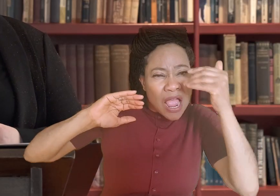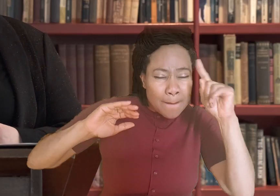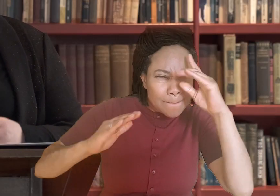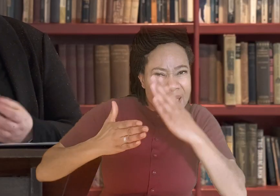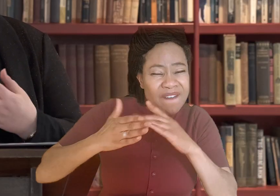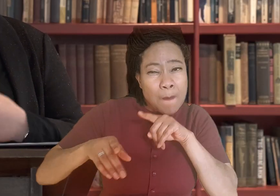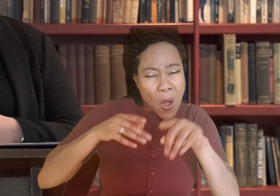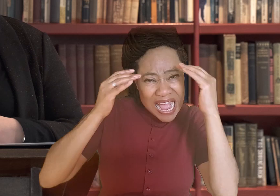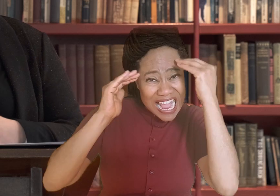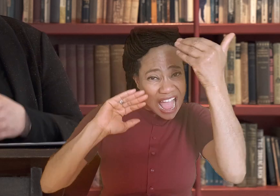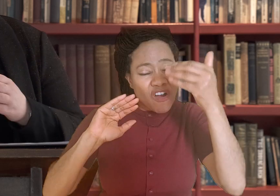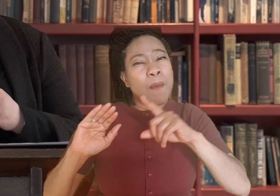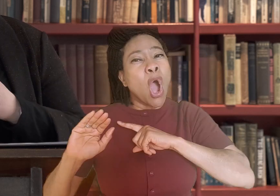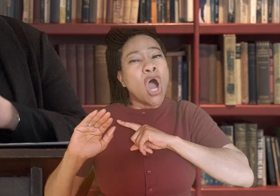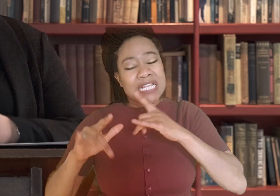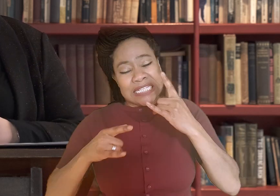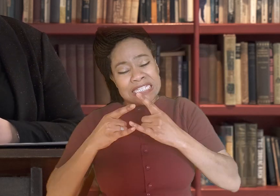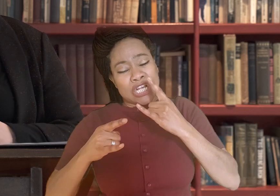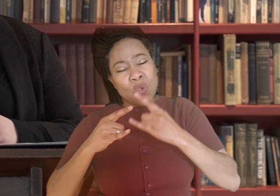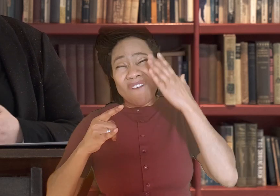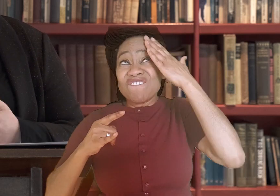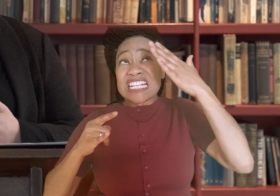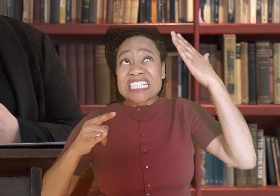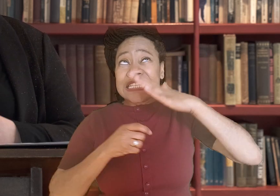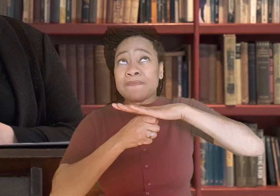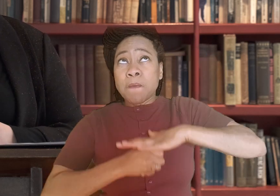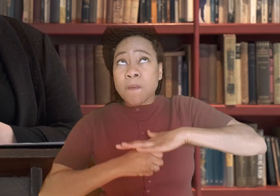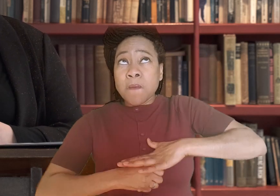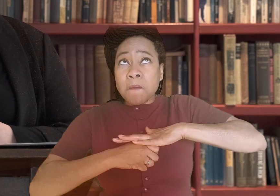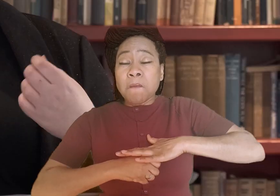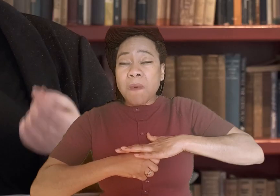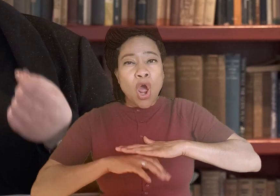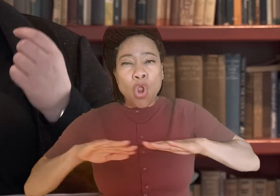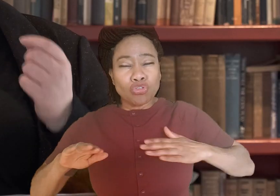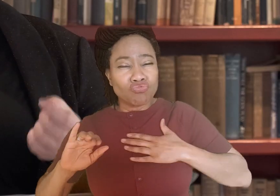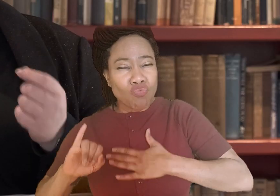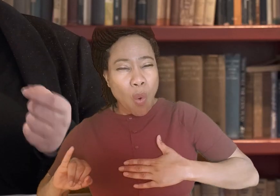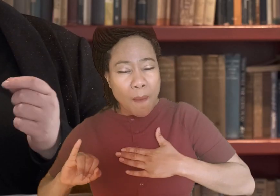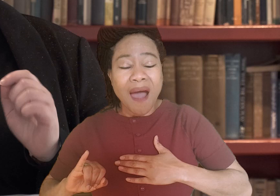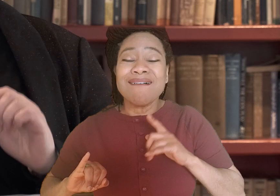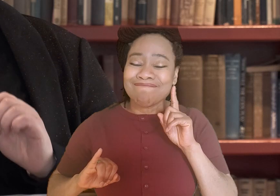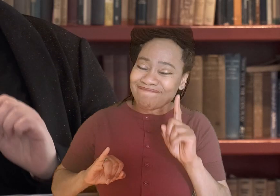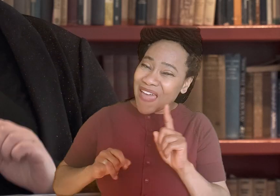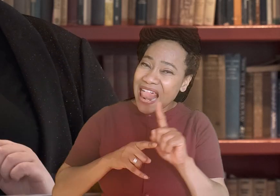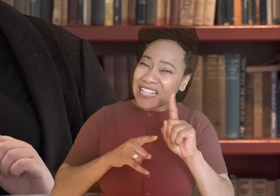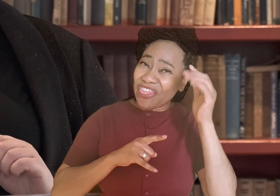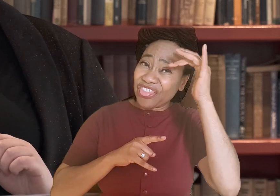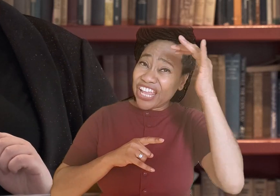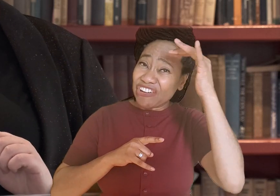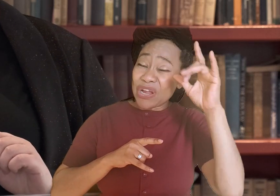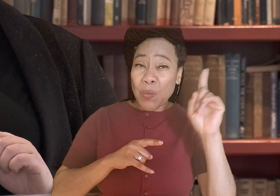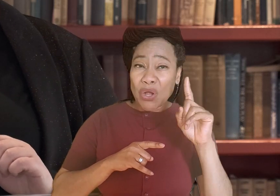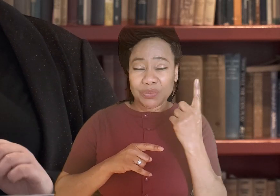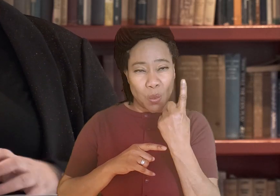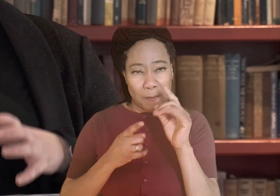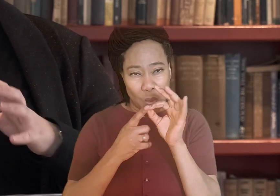cases of hysteria to be caused by repressed sexual fantasies rather than trauma. Freud's later theories basically boil down to